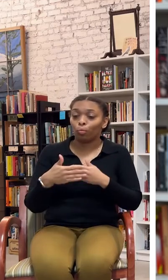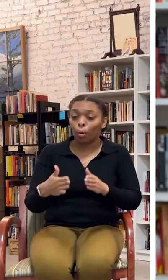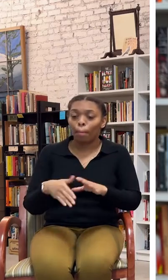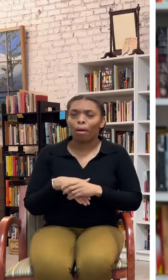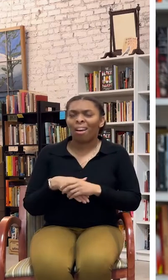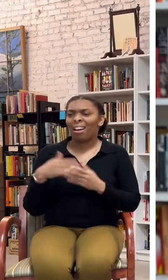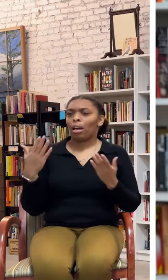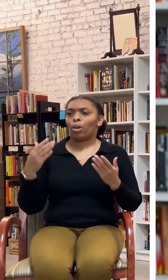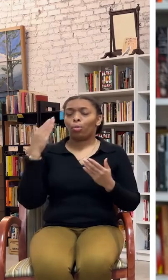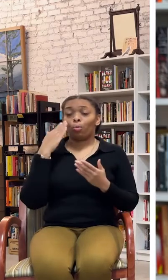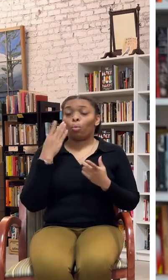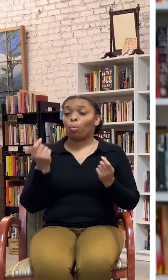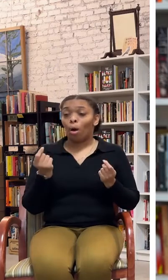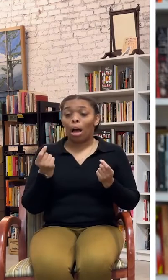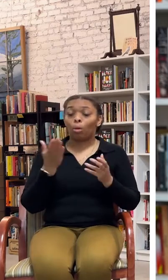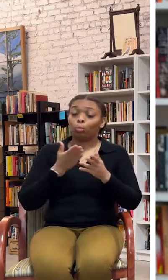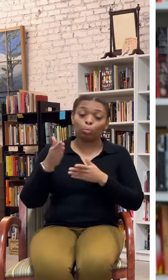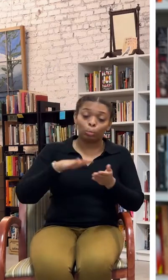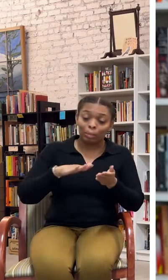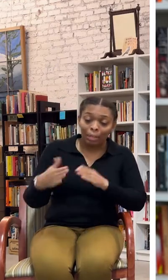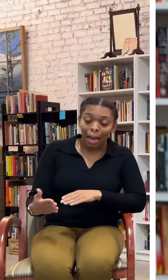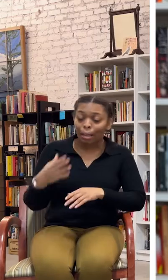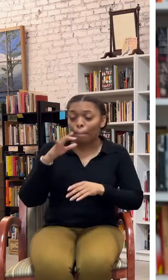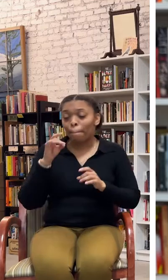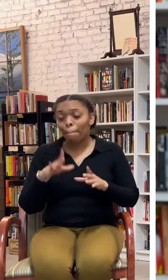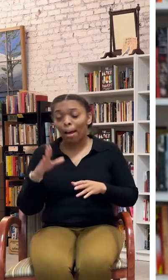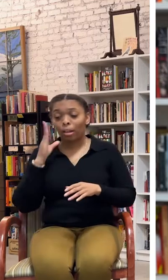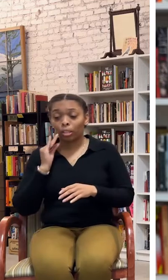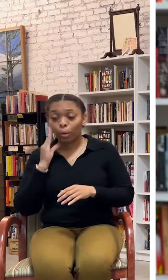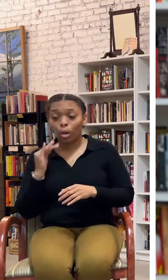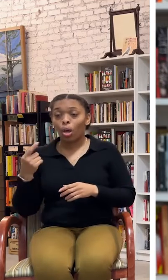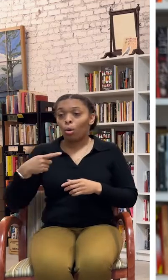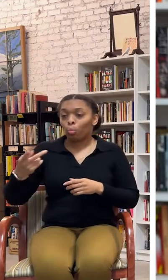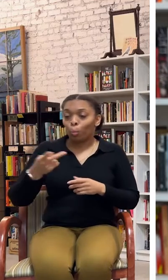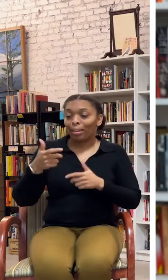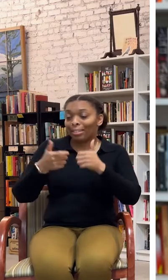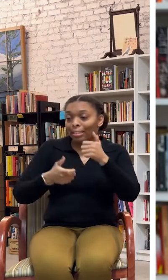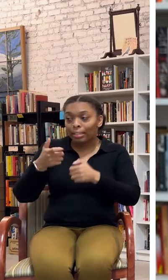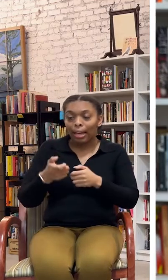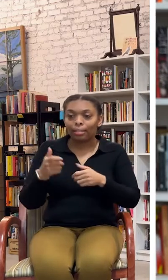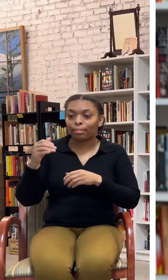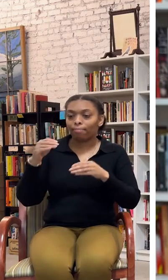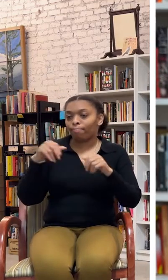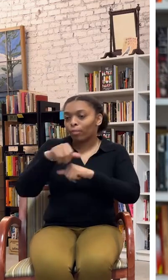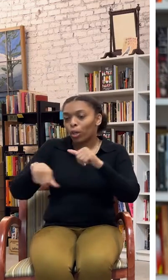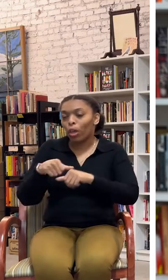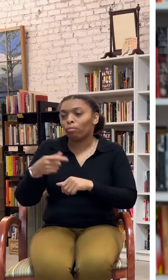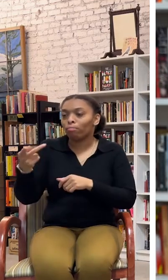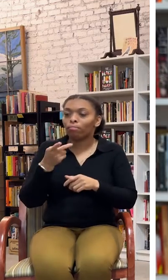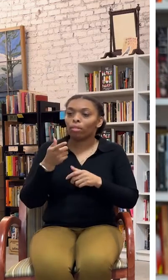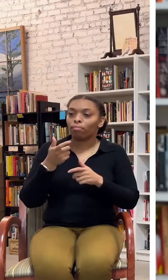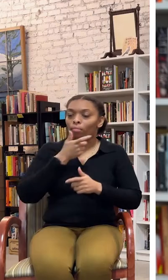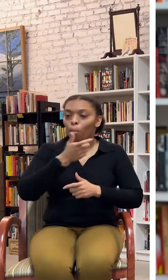know what, even through death, even through all of this stuff, we texted each other smiley emojis. We like watched movies